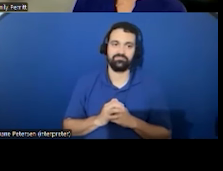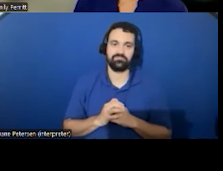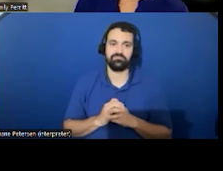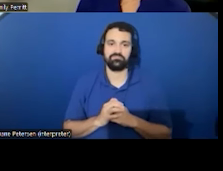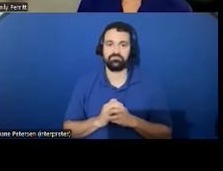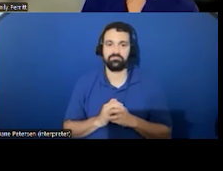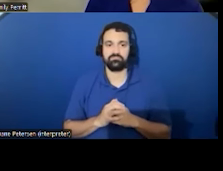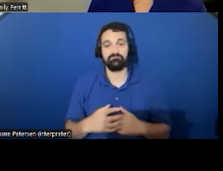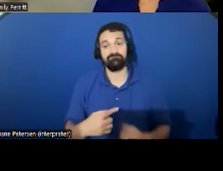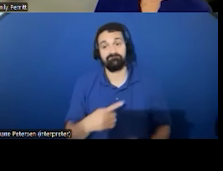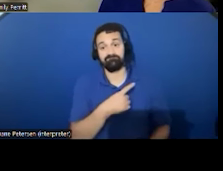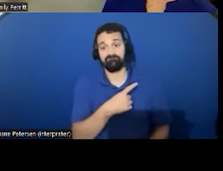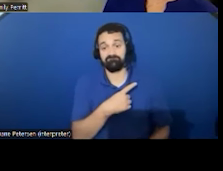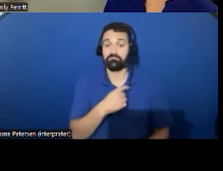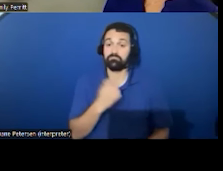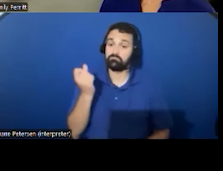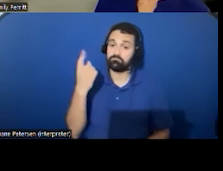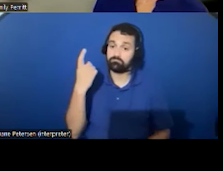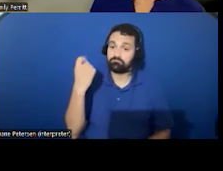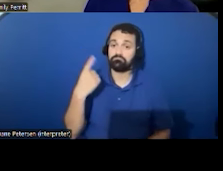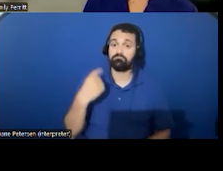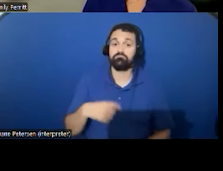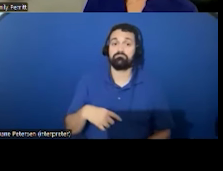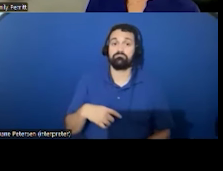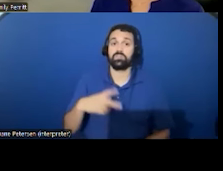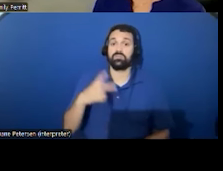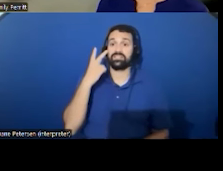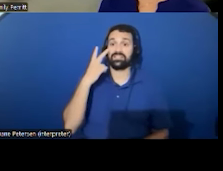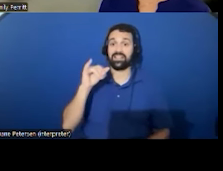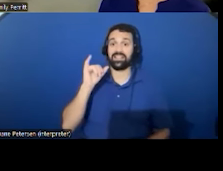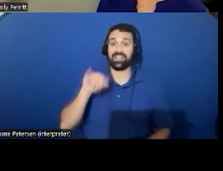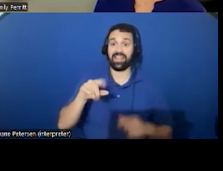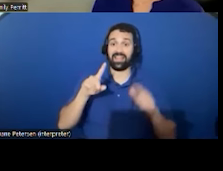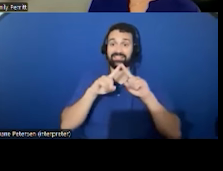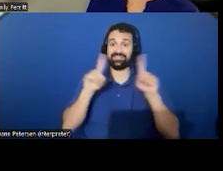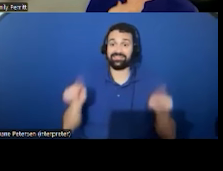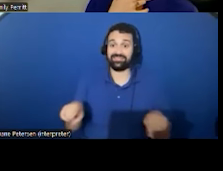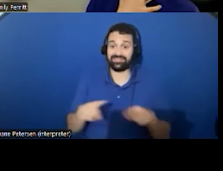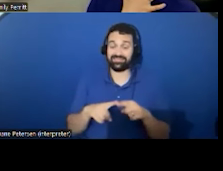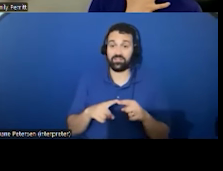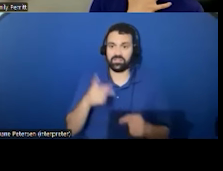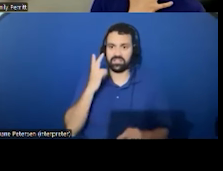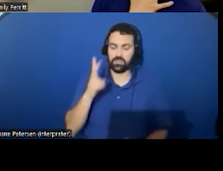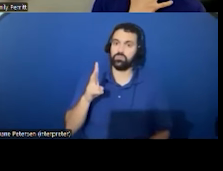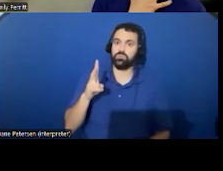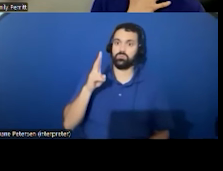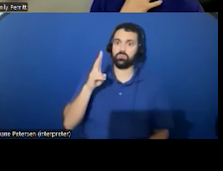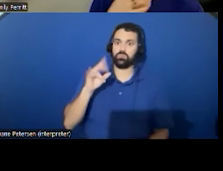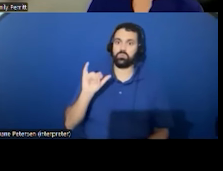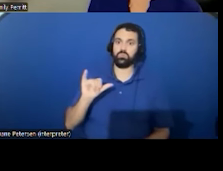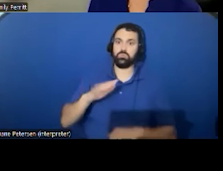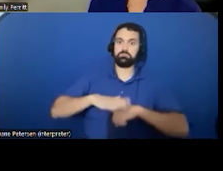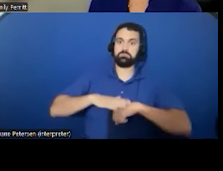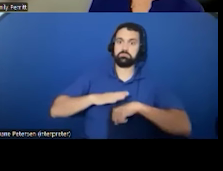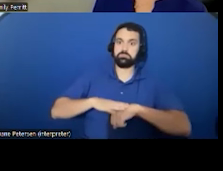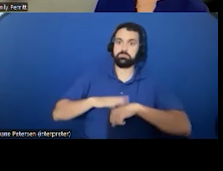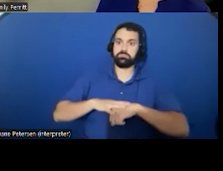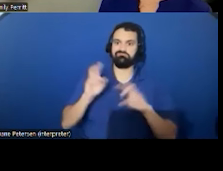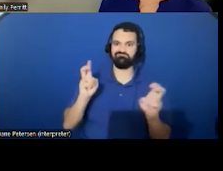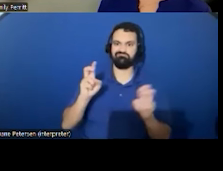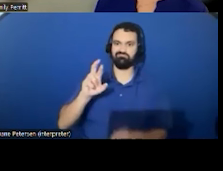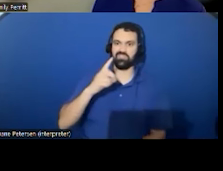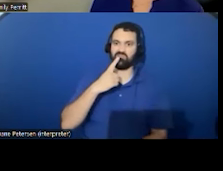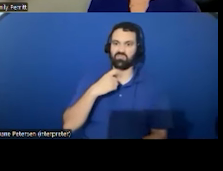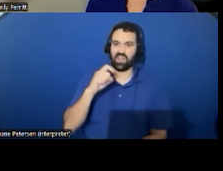So when you're, generally speaking, when you're looking at one of these documents, red flags, an inaccurate